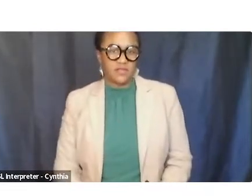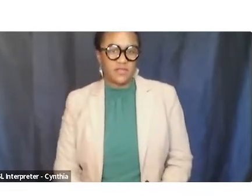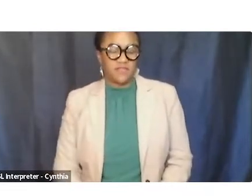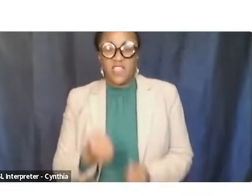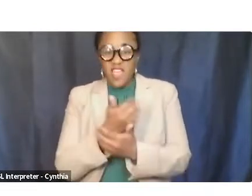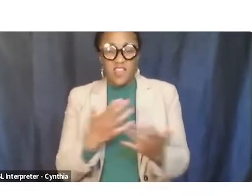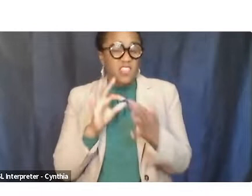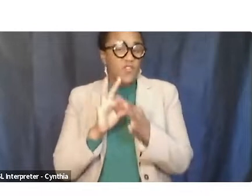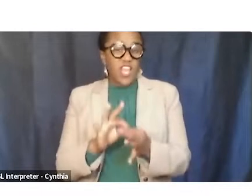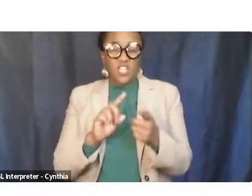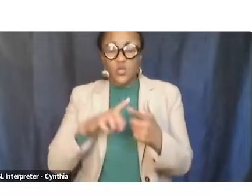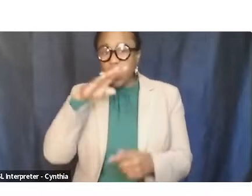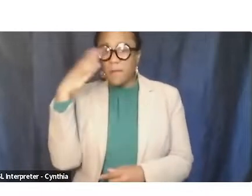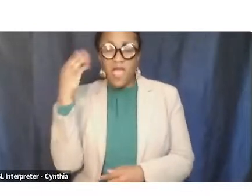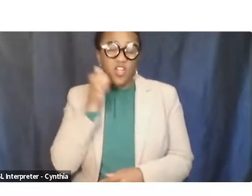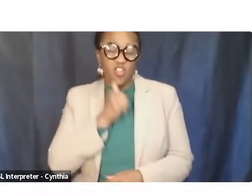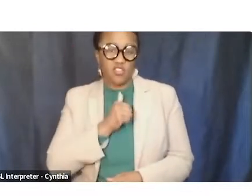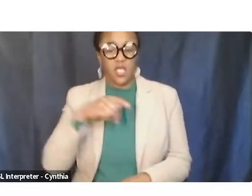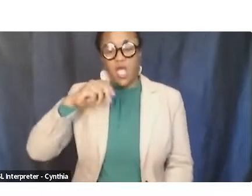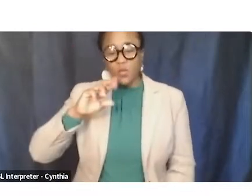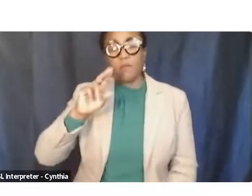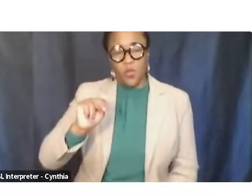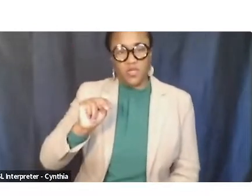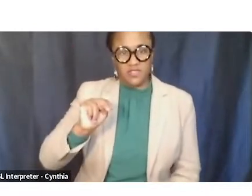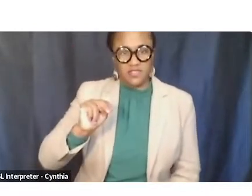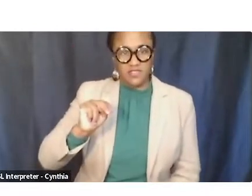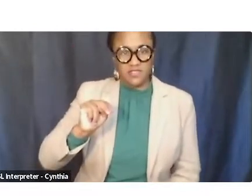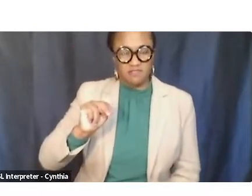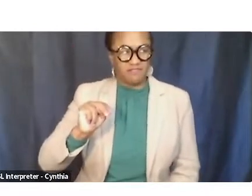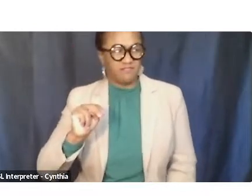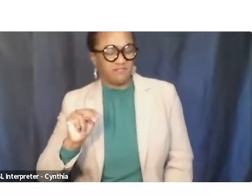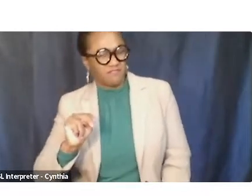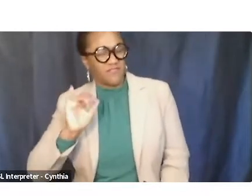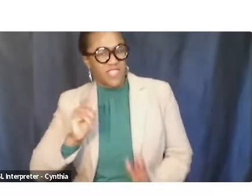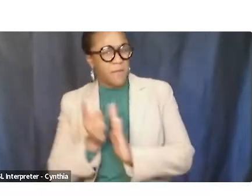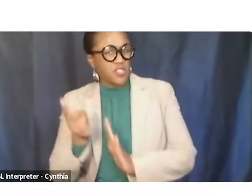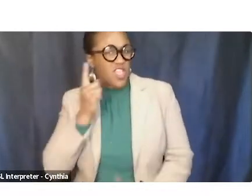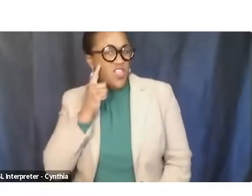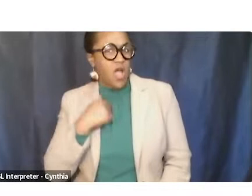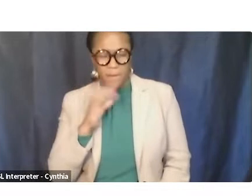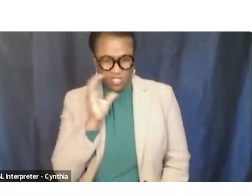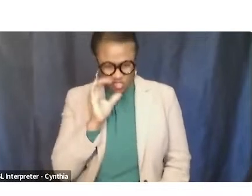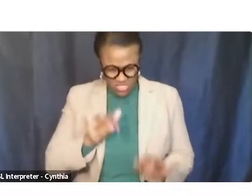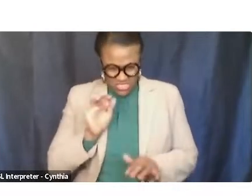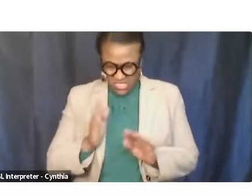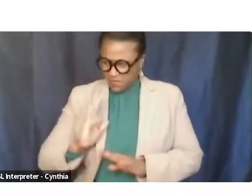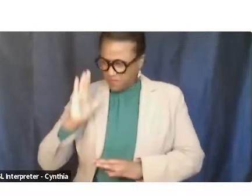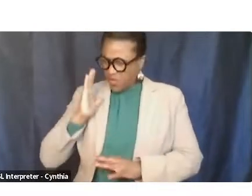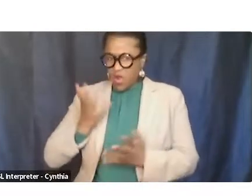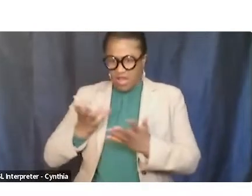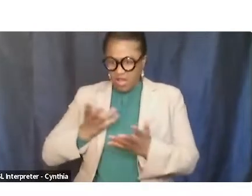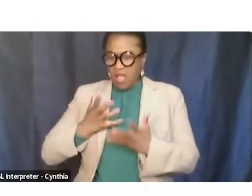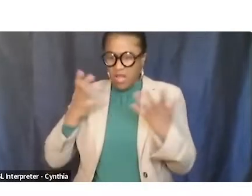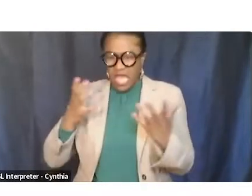Black girls. And in that moment, she thought that it was because of her search history and engagement with a lot of Black